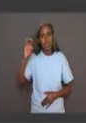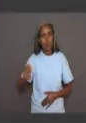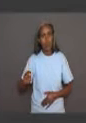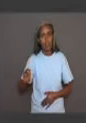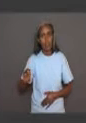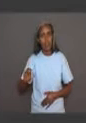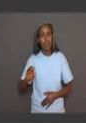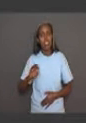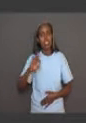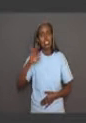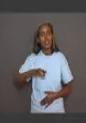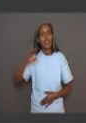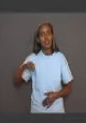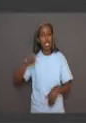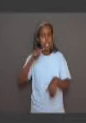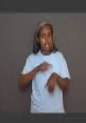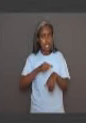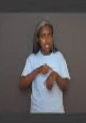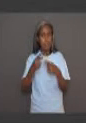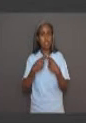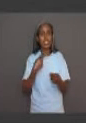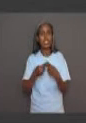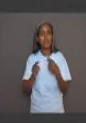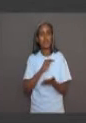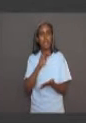the frequency times the mean.